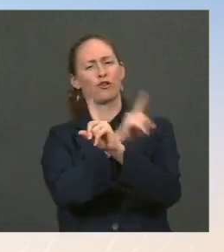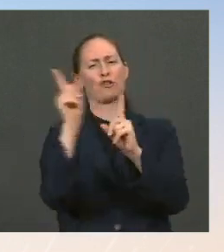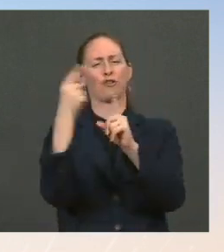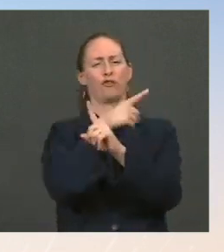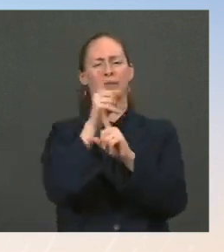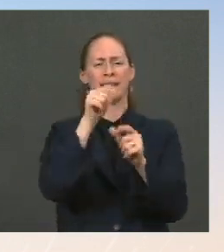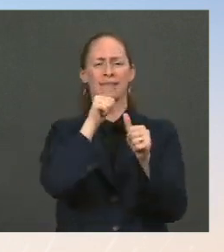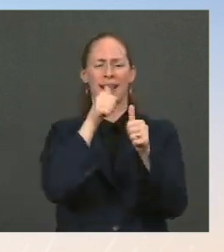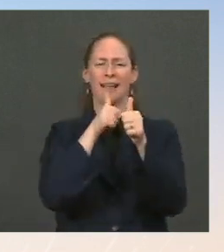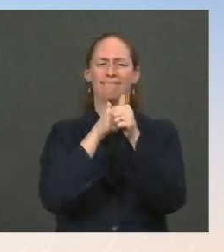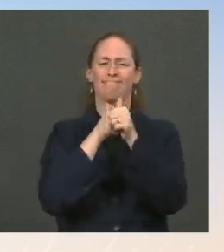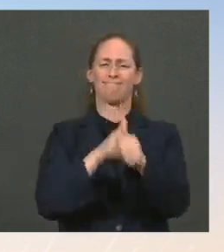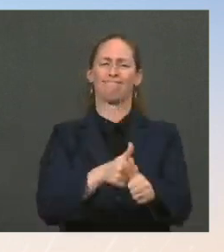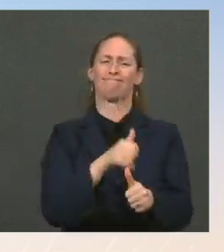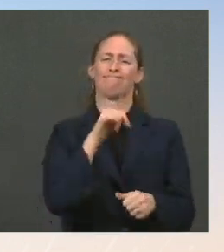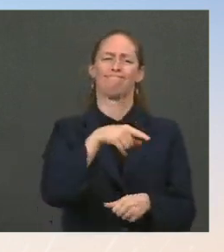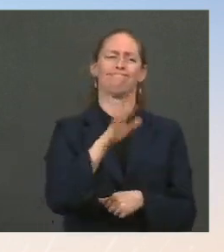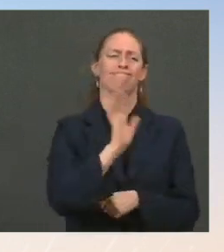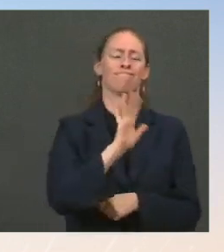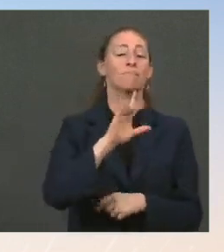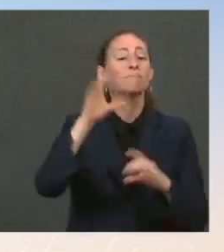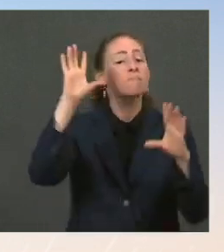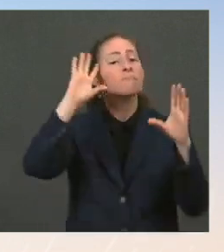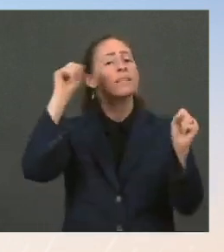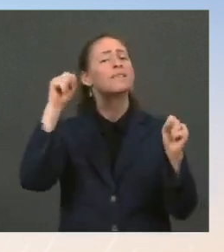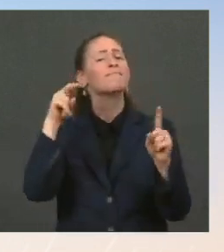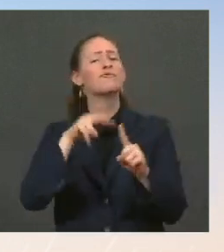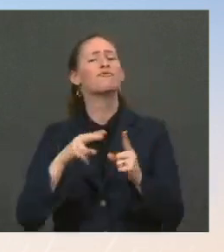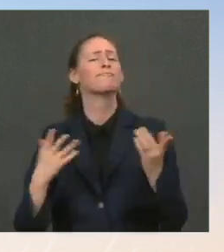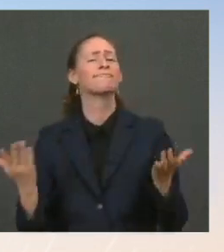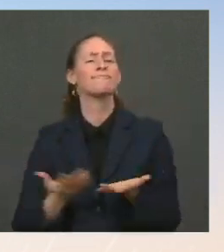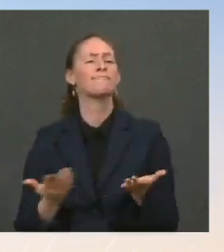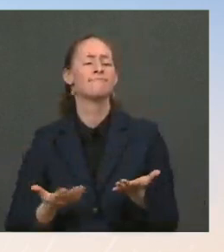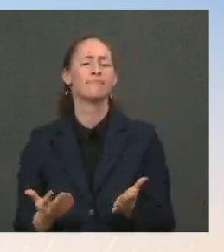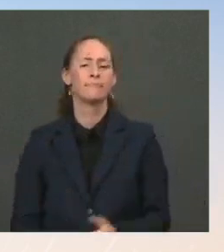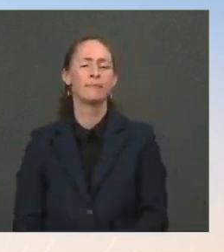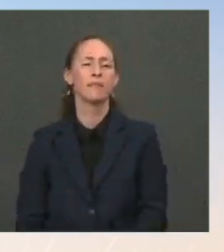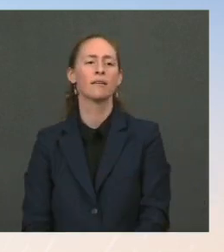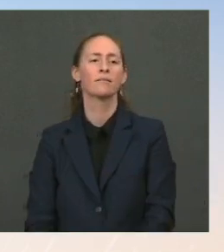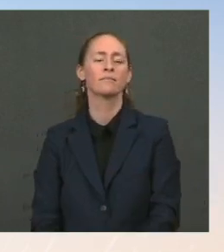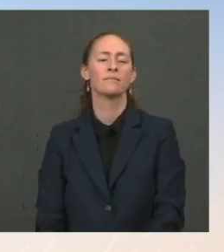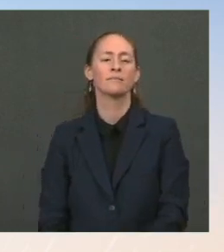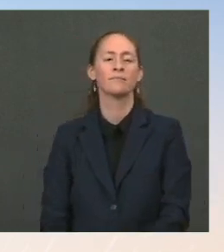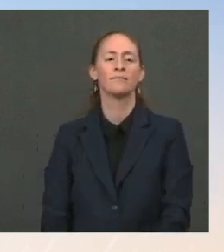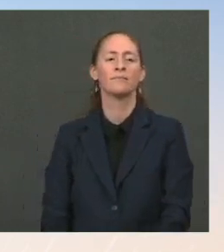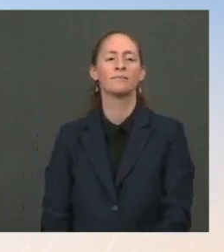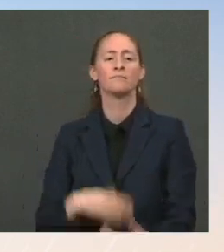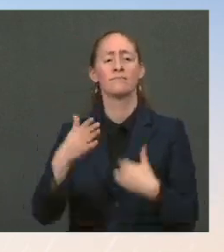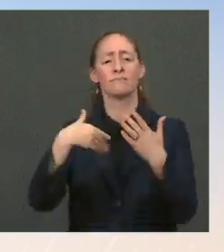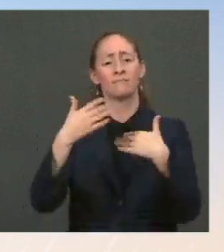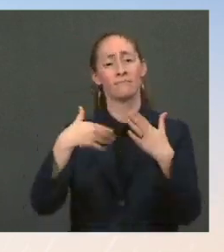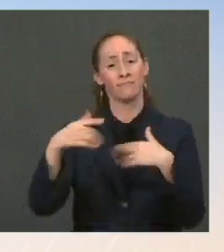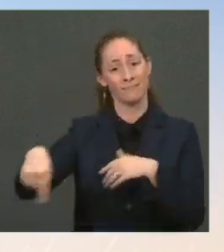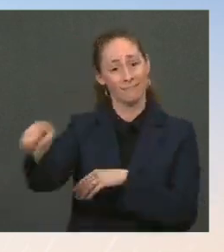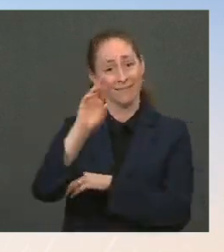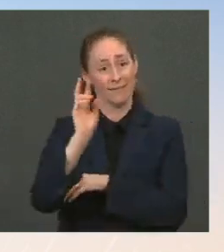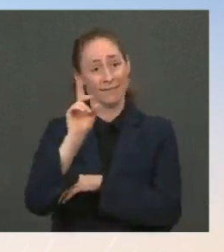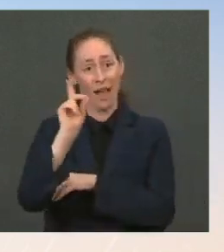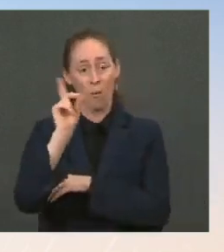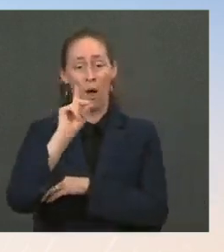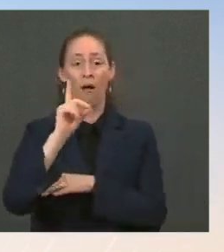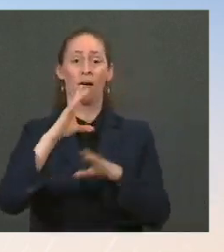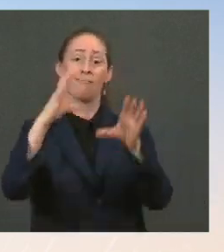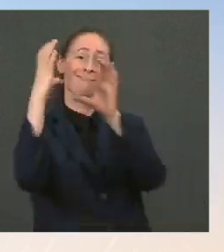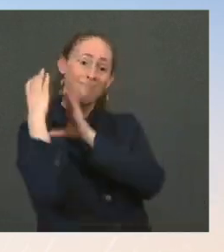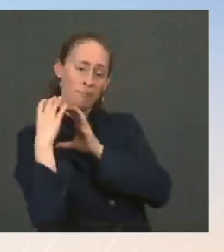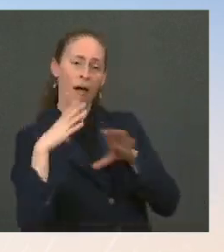work, but his point, the president's point, is regardless, we're willing. Democrats are willing to vote alone, without any